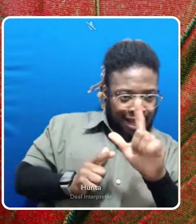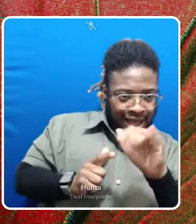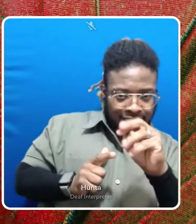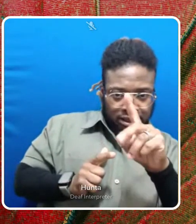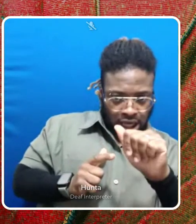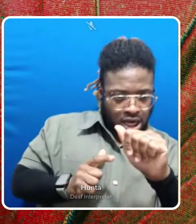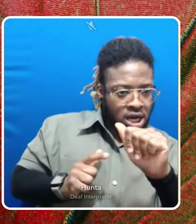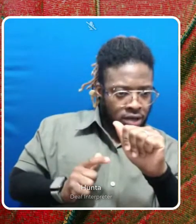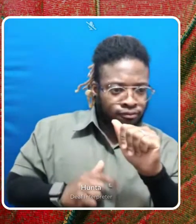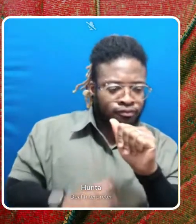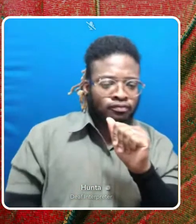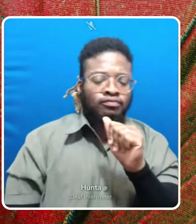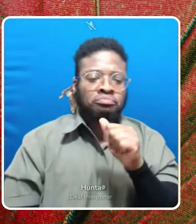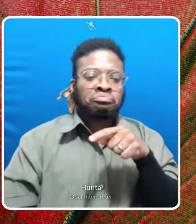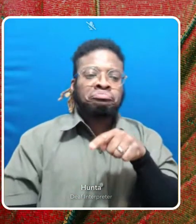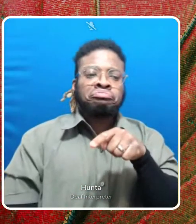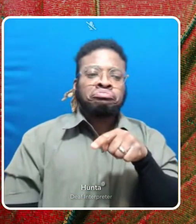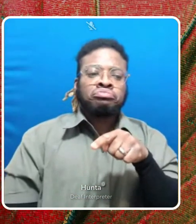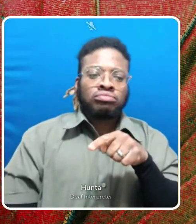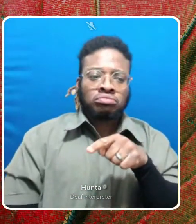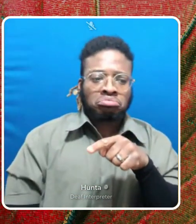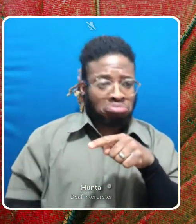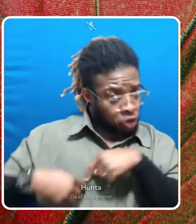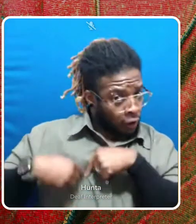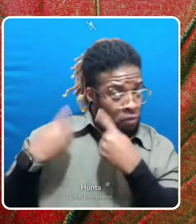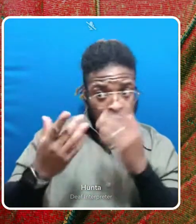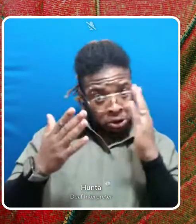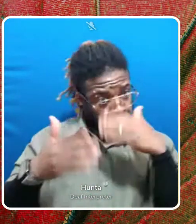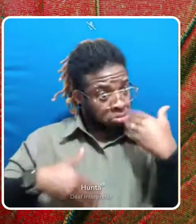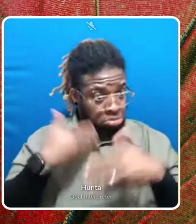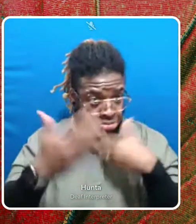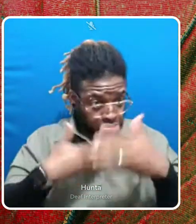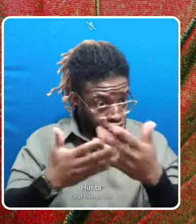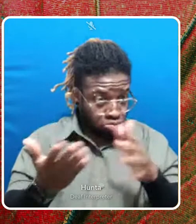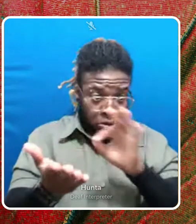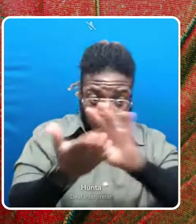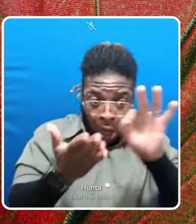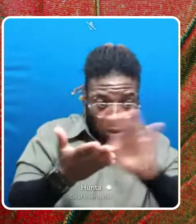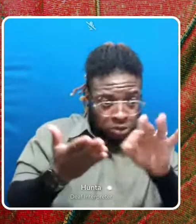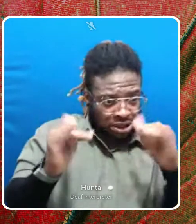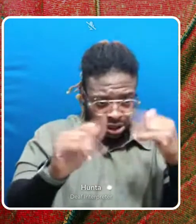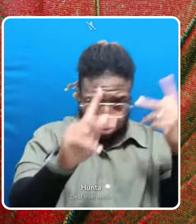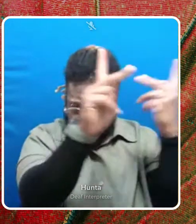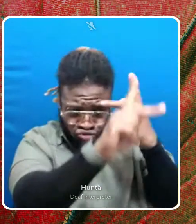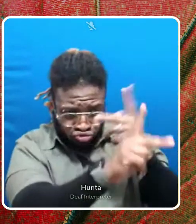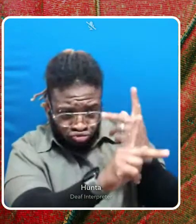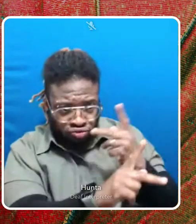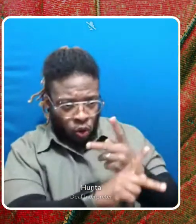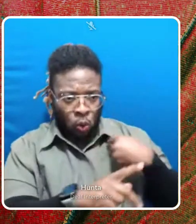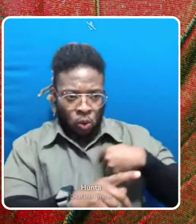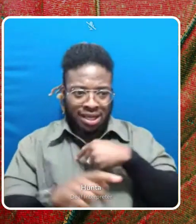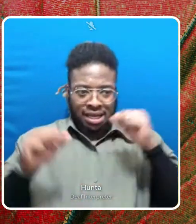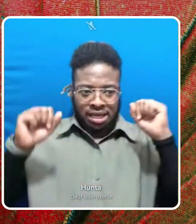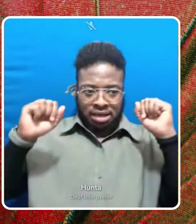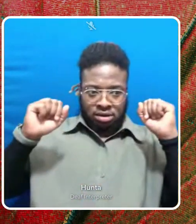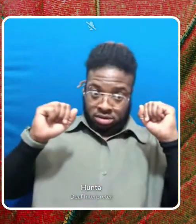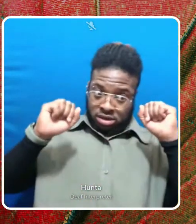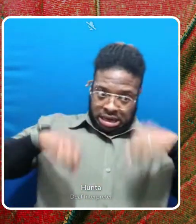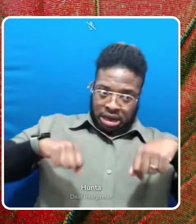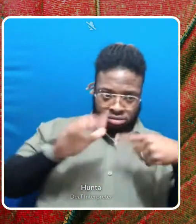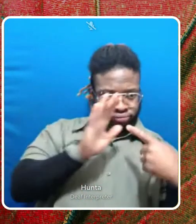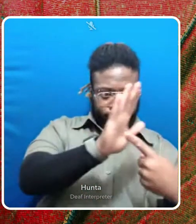let's keep the energy going. Let's show these judges what they need to unfortunately judge.